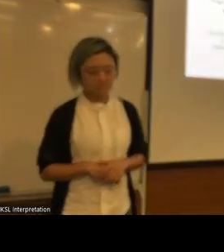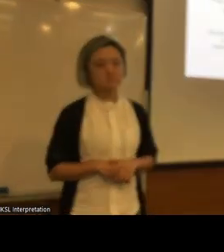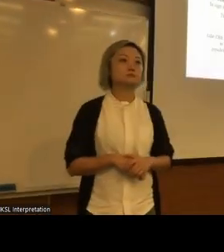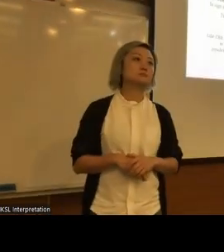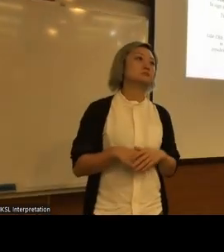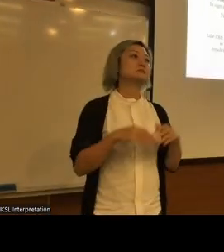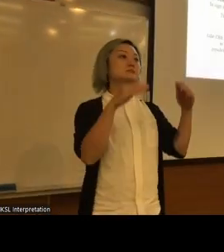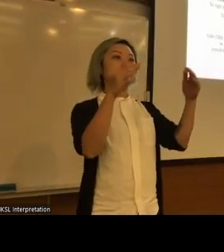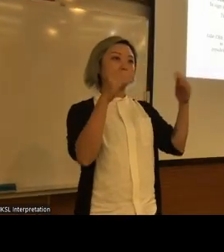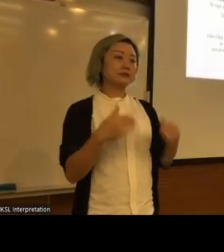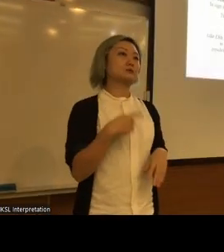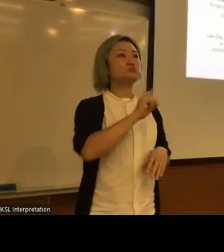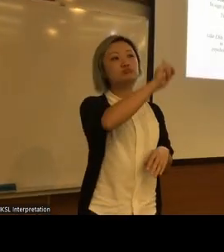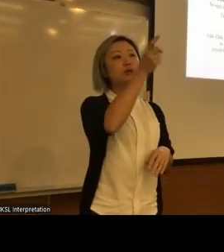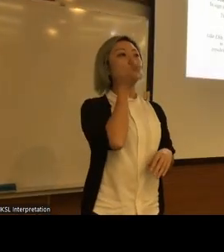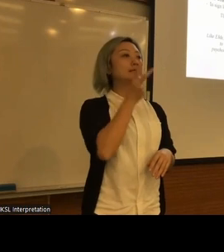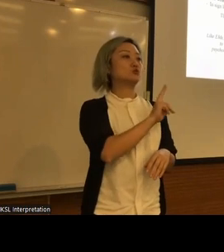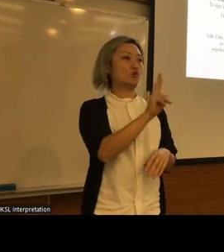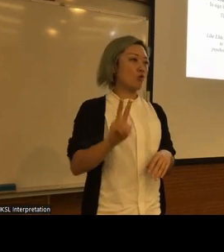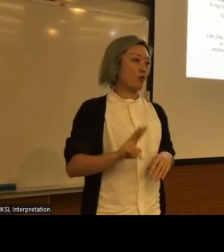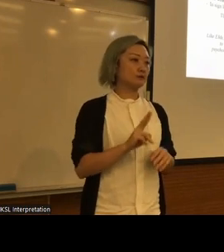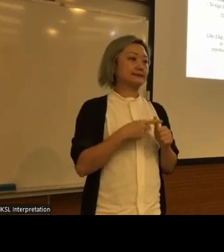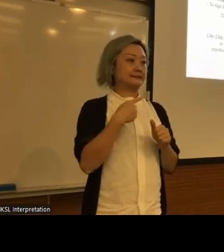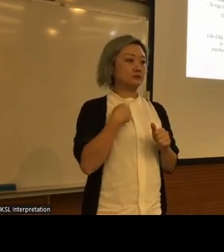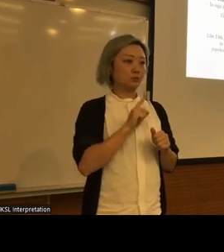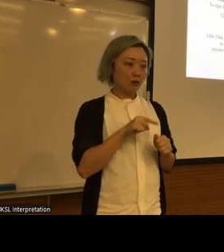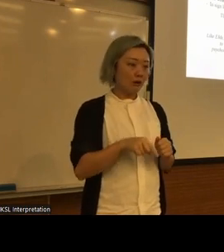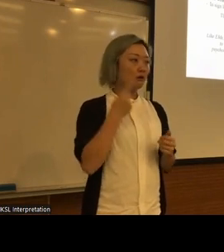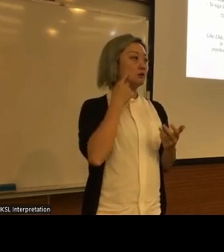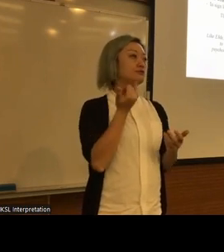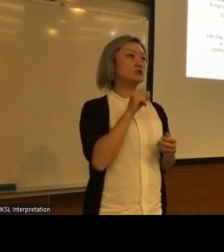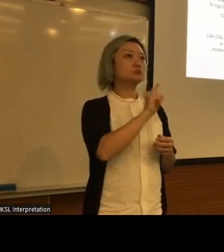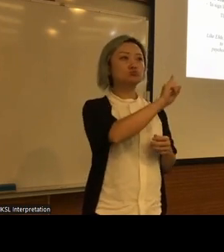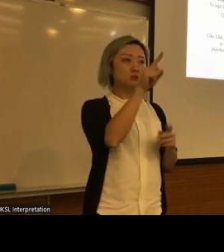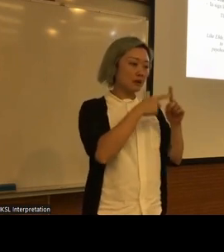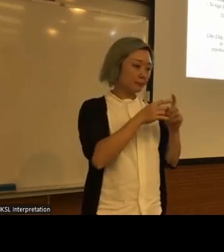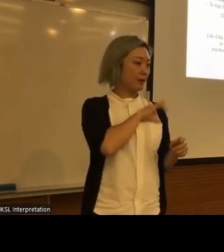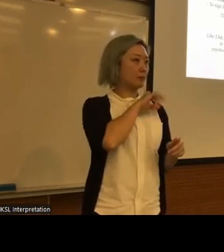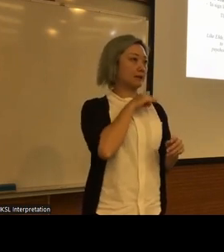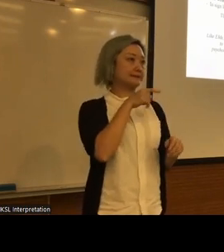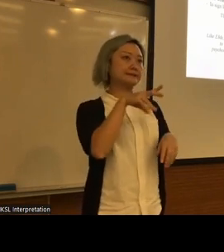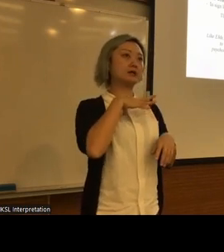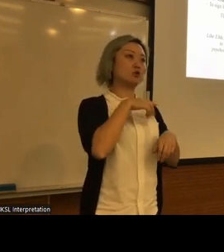language availability in any language for anyone varies from moment to moment.